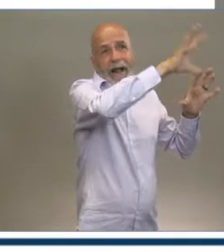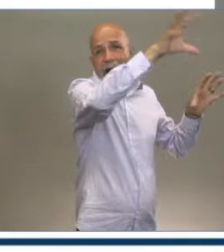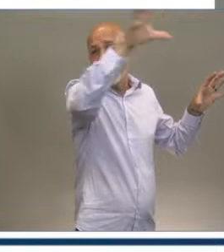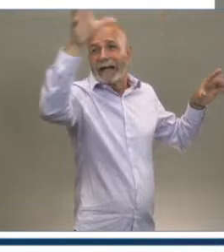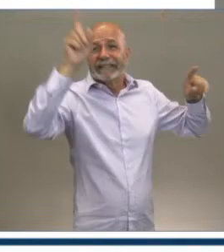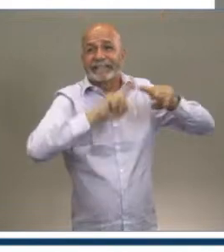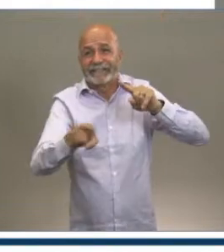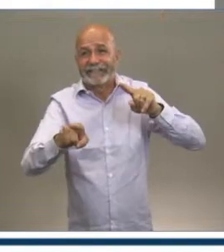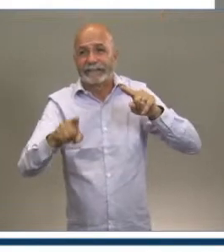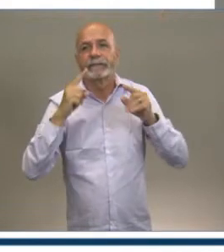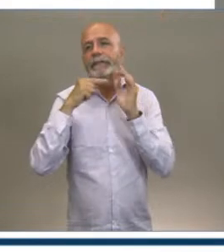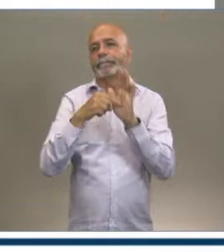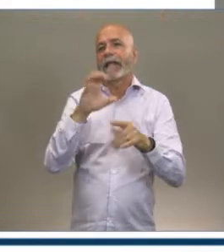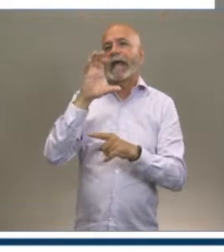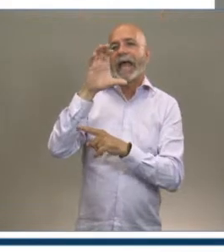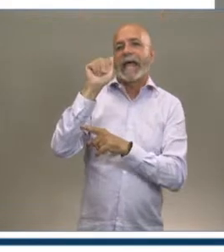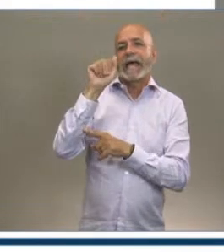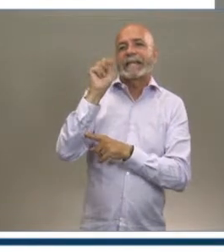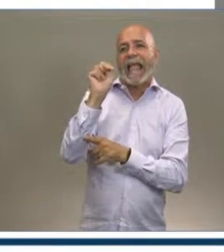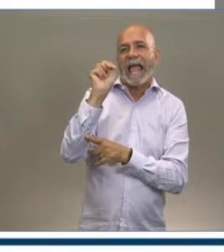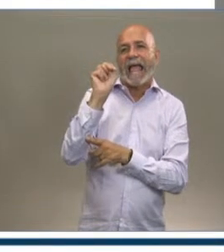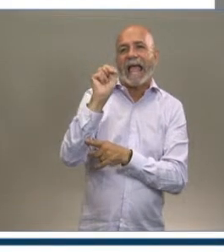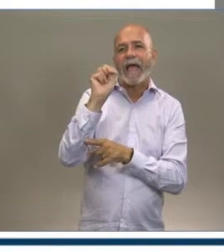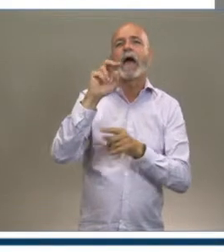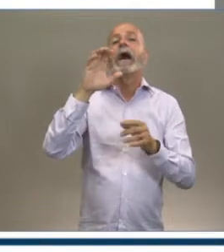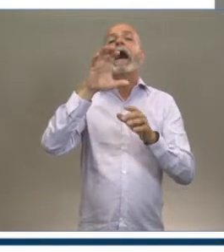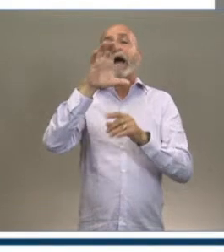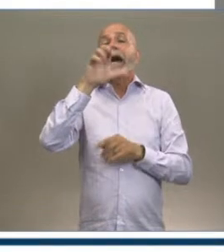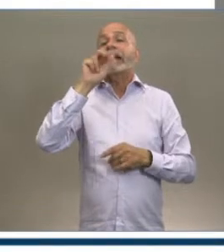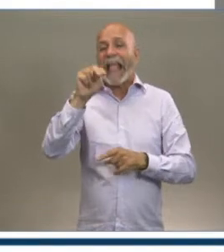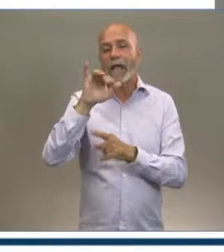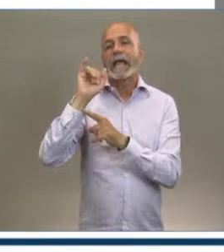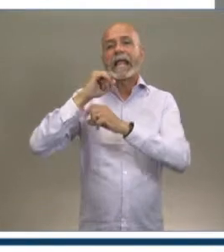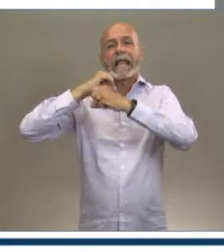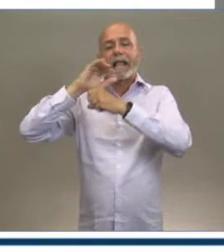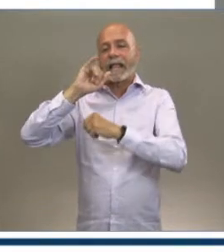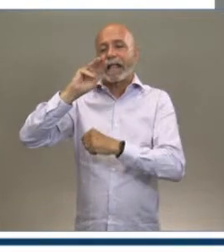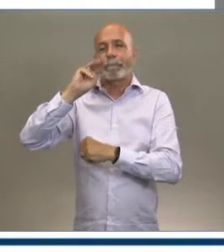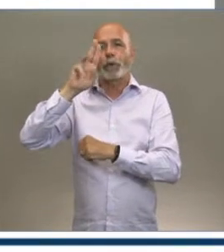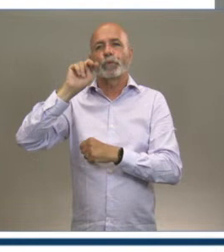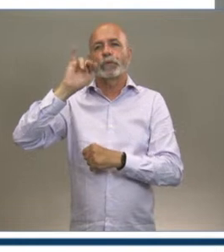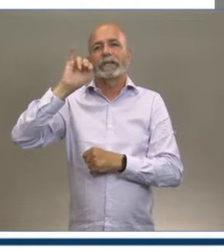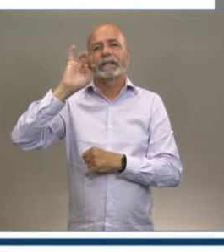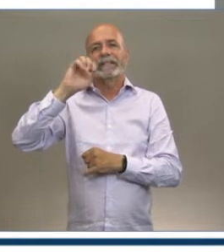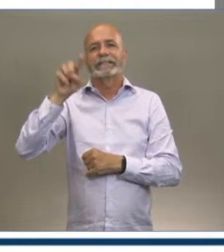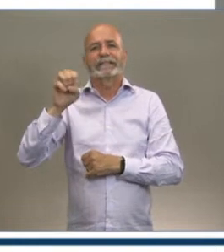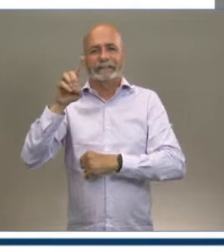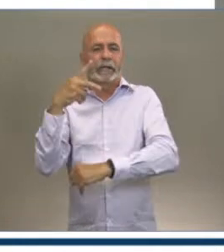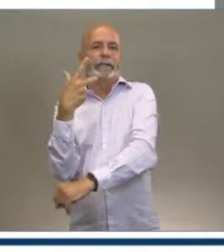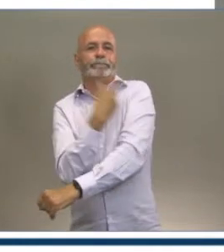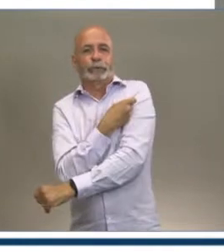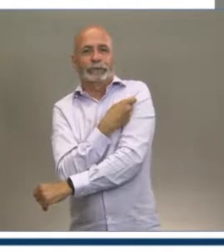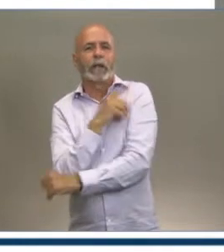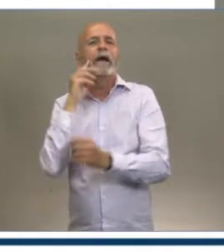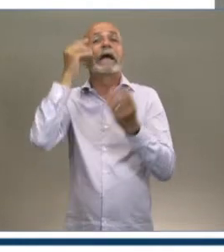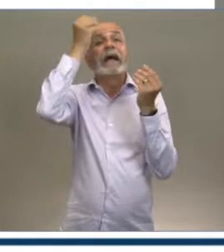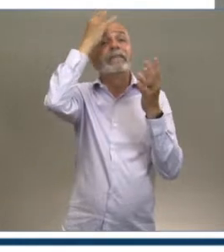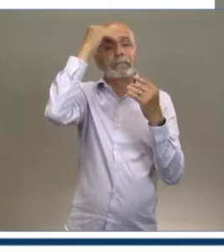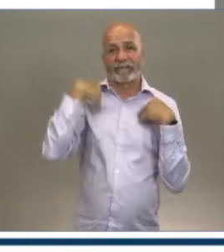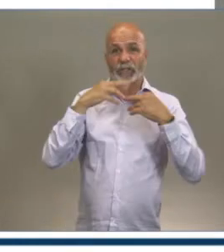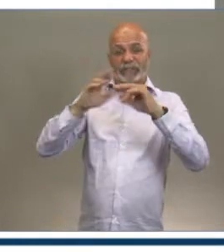as our electronic data tool to get to where all our vaccine information goes.